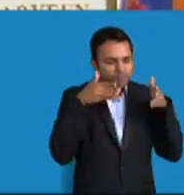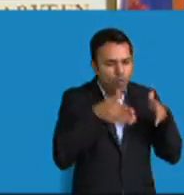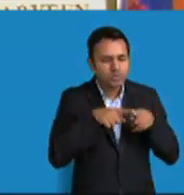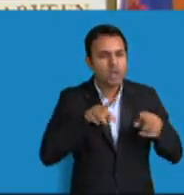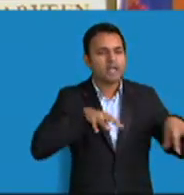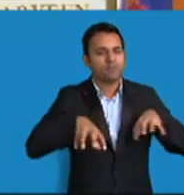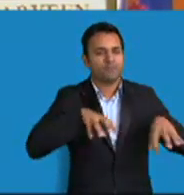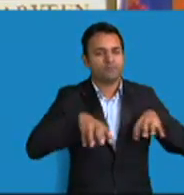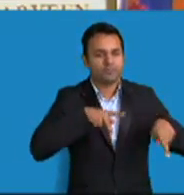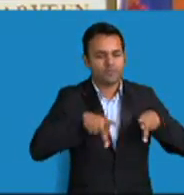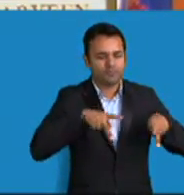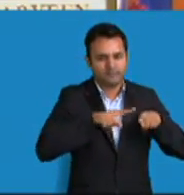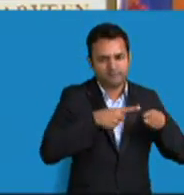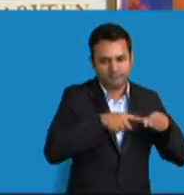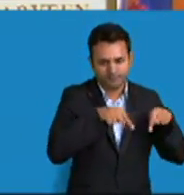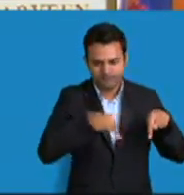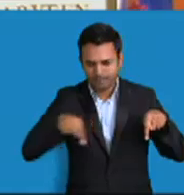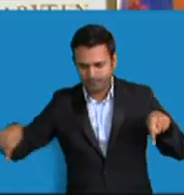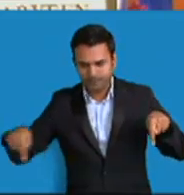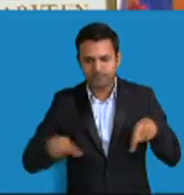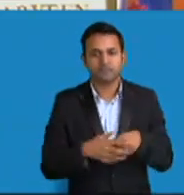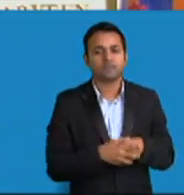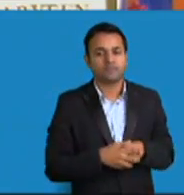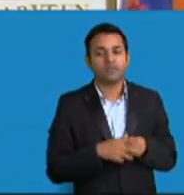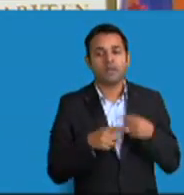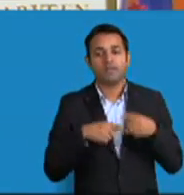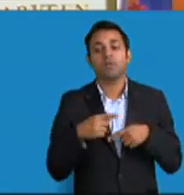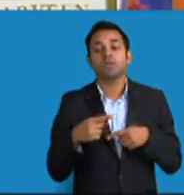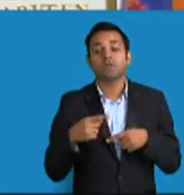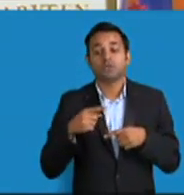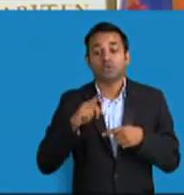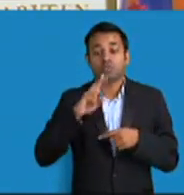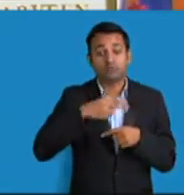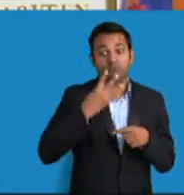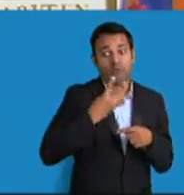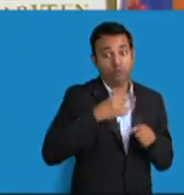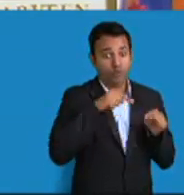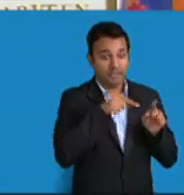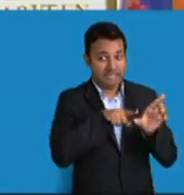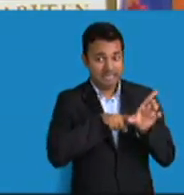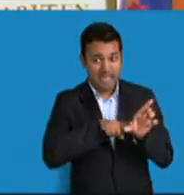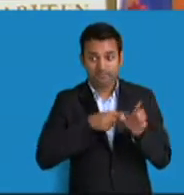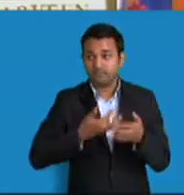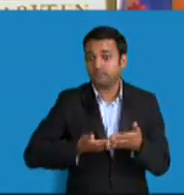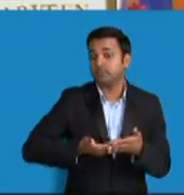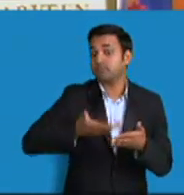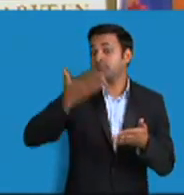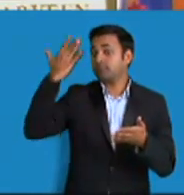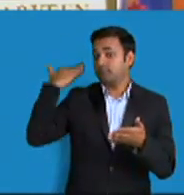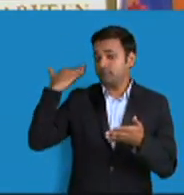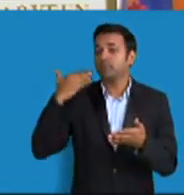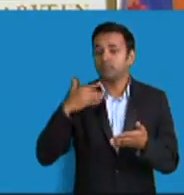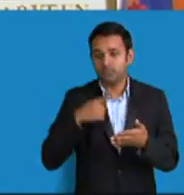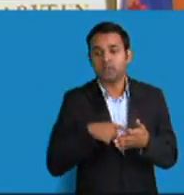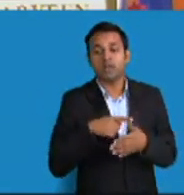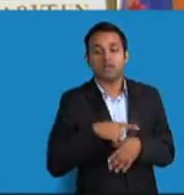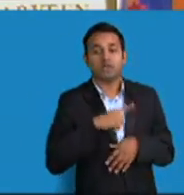Speaker. Madam Speaker, 2014, year 12 pass rate, we had 45%,